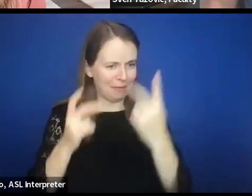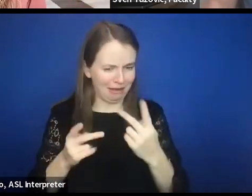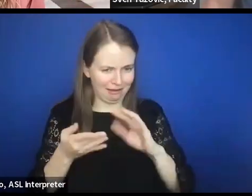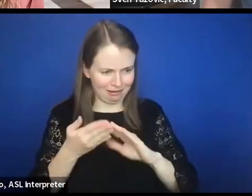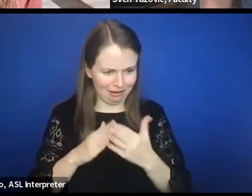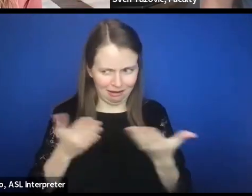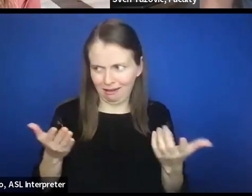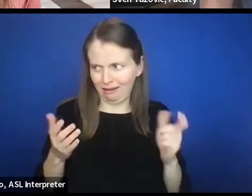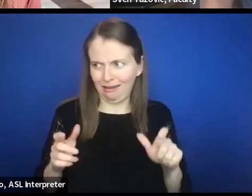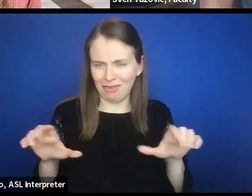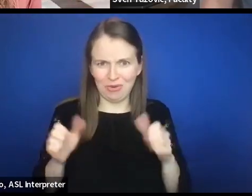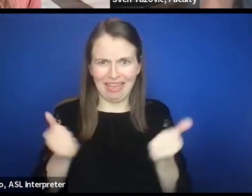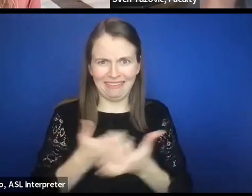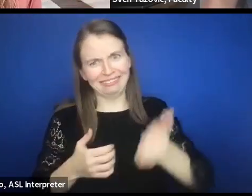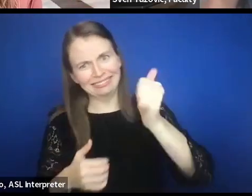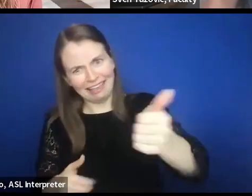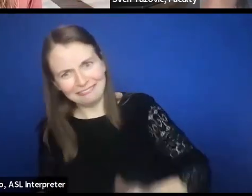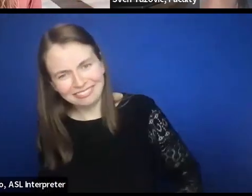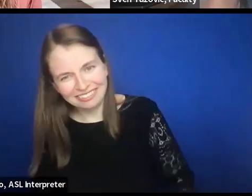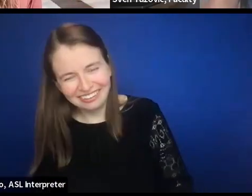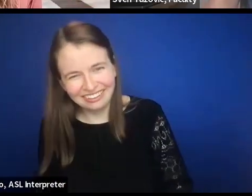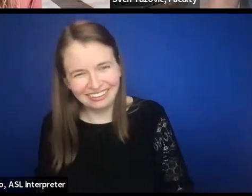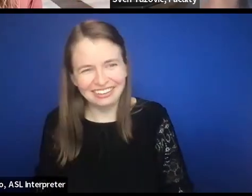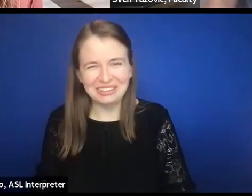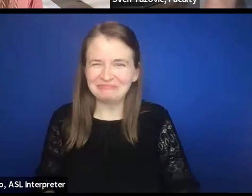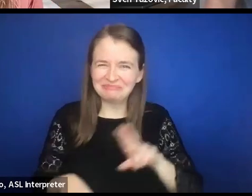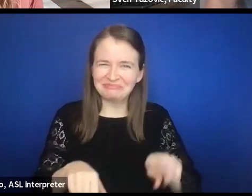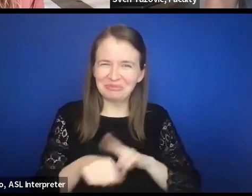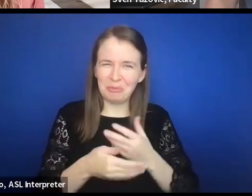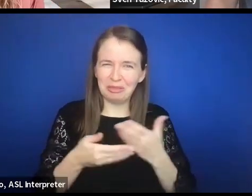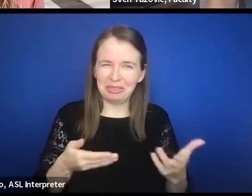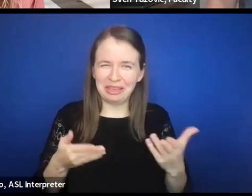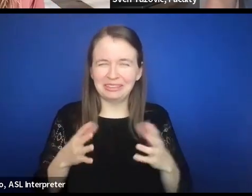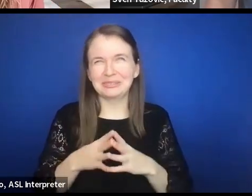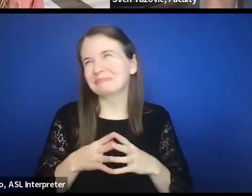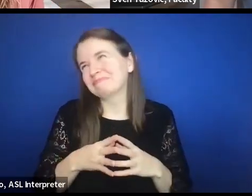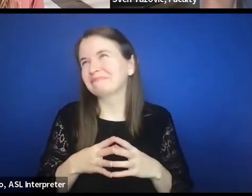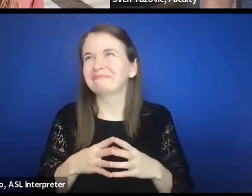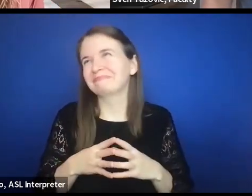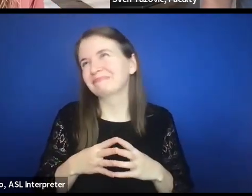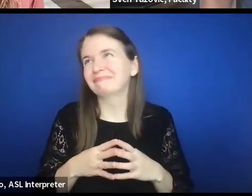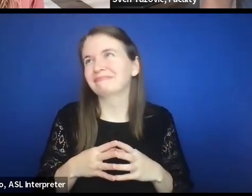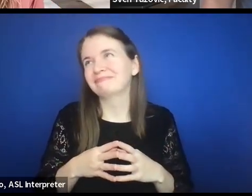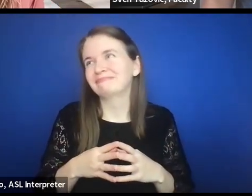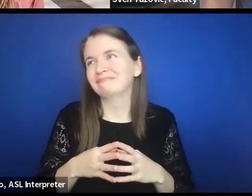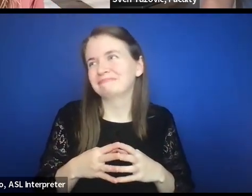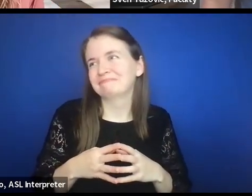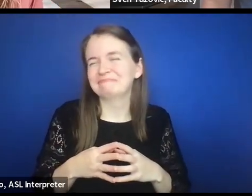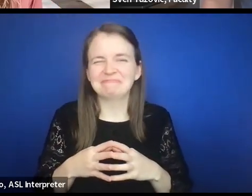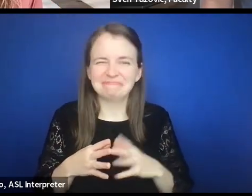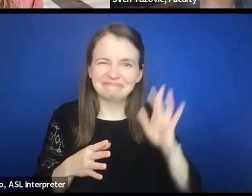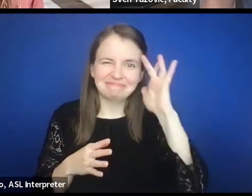town and you have to do everything yourself. So the normalities, which at some point it was a